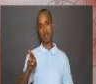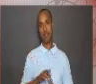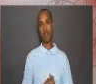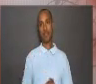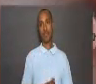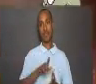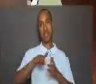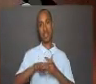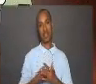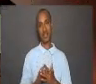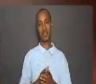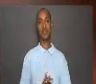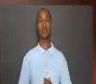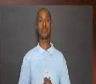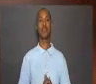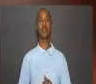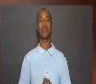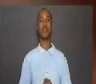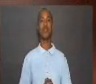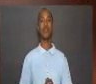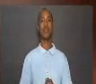You may begin.